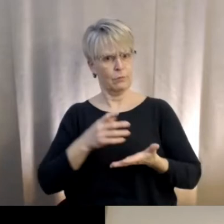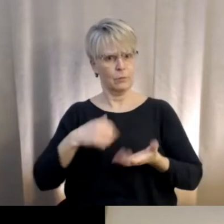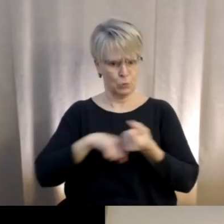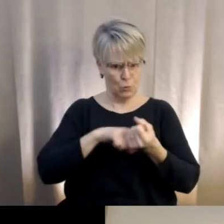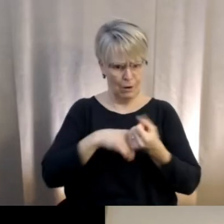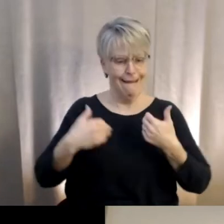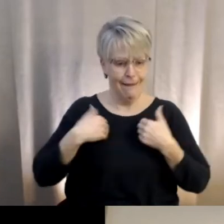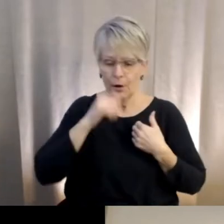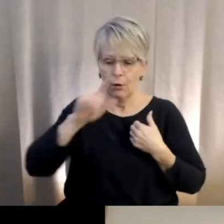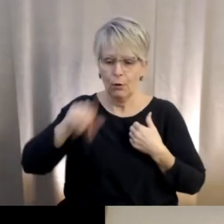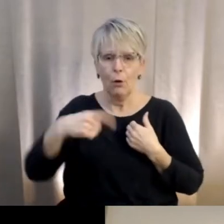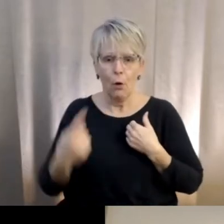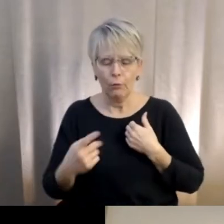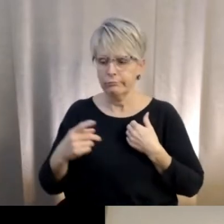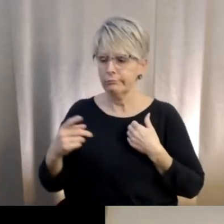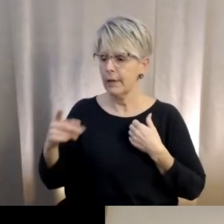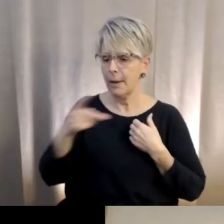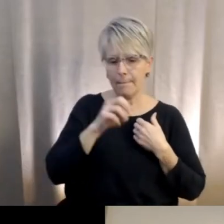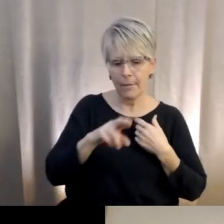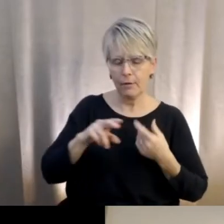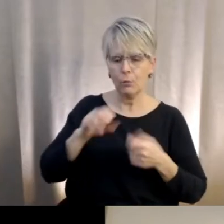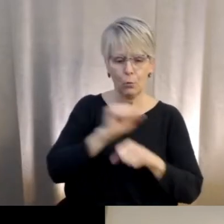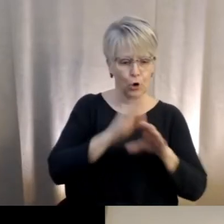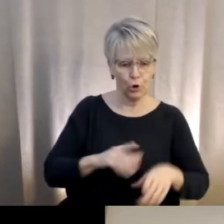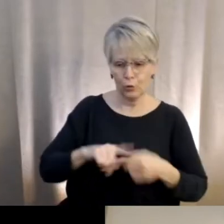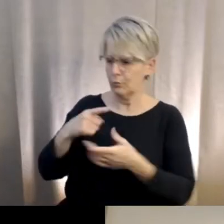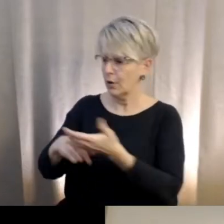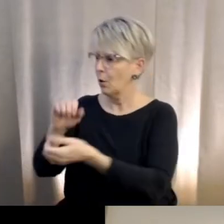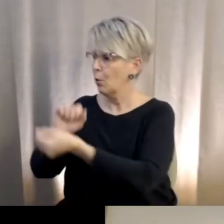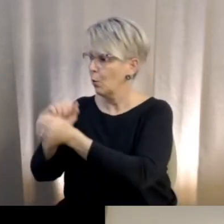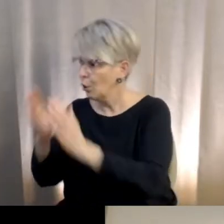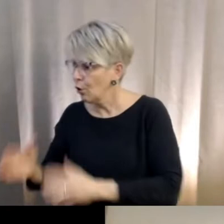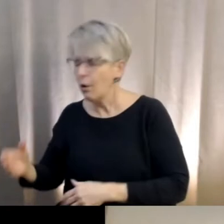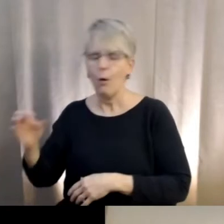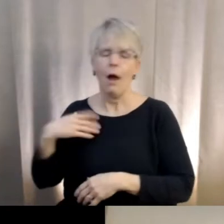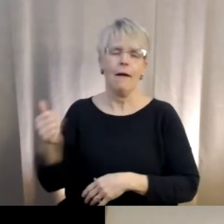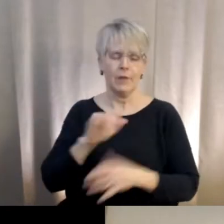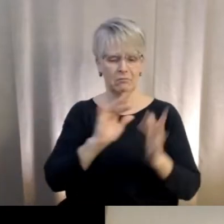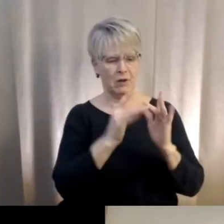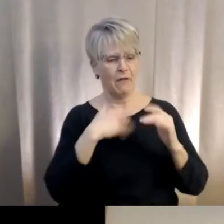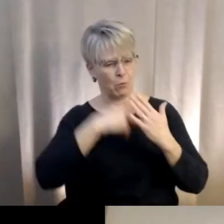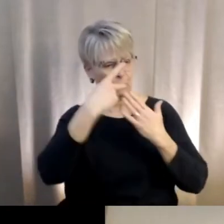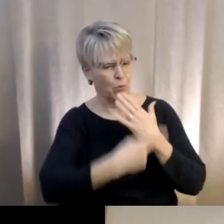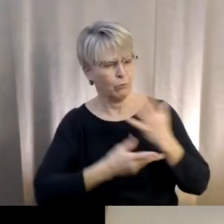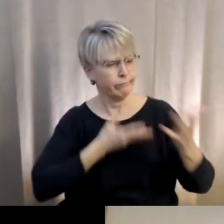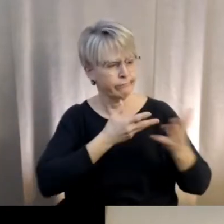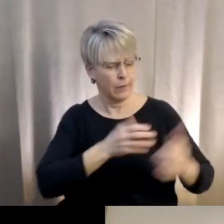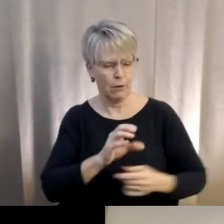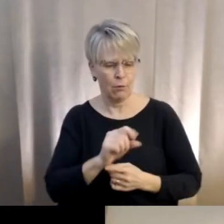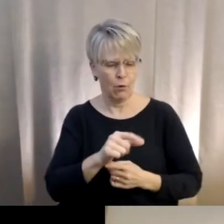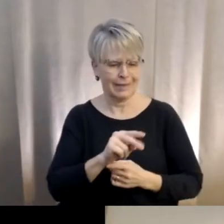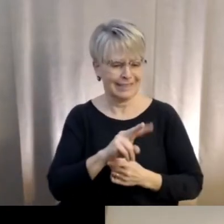and not just peer-to-peer or internet cognitive behavior programs. When